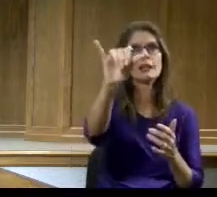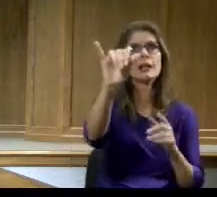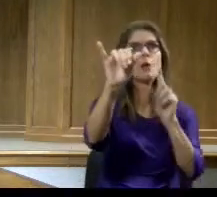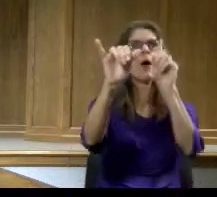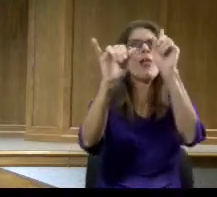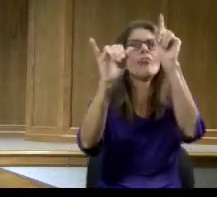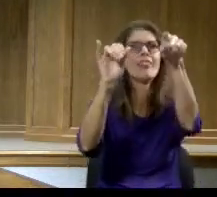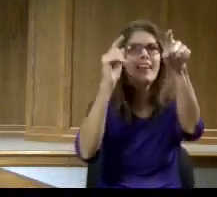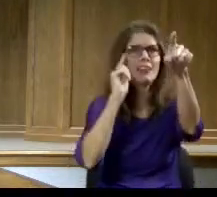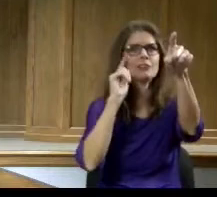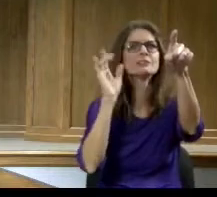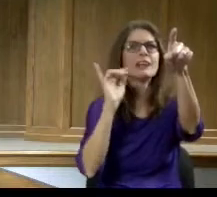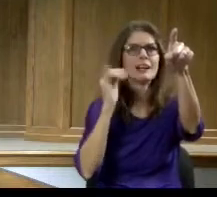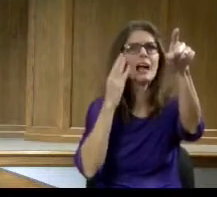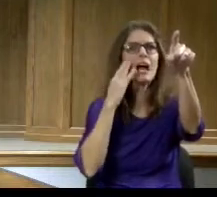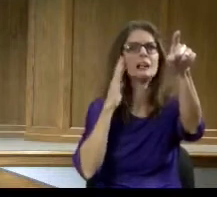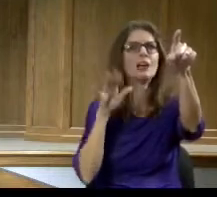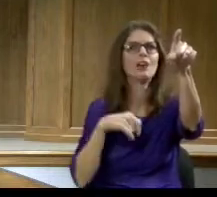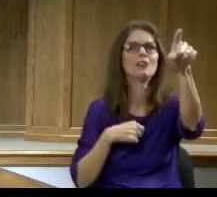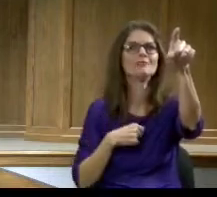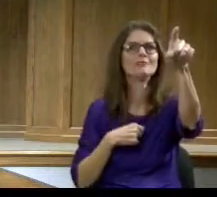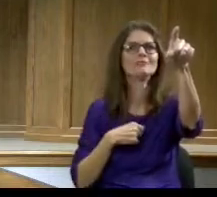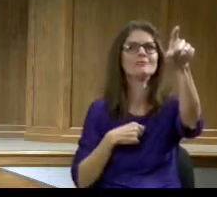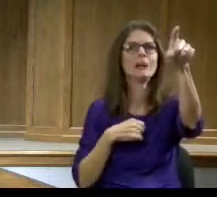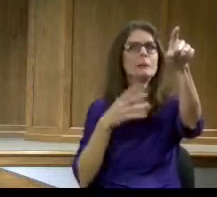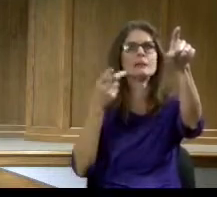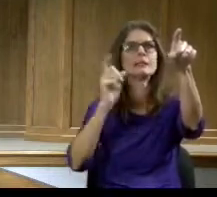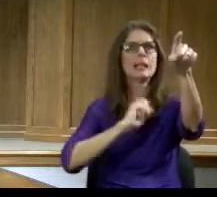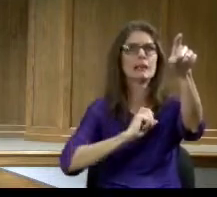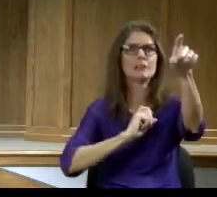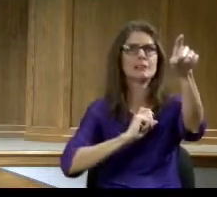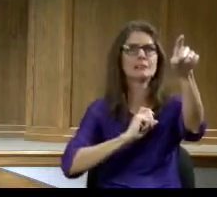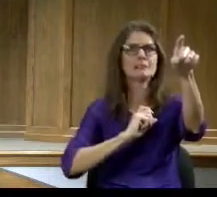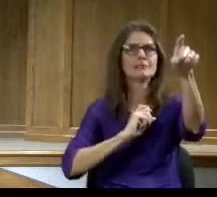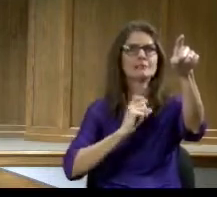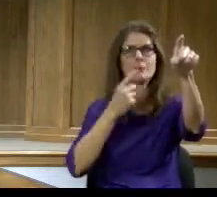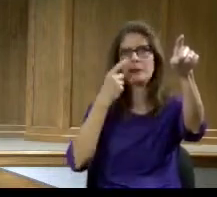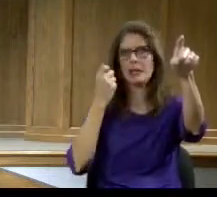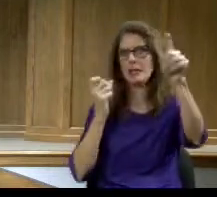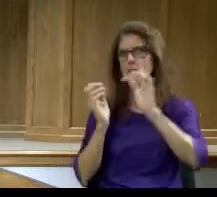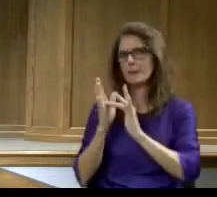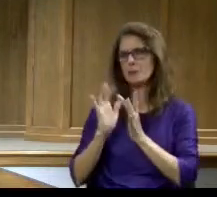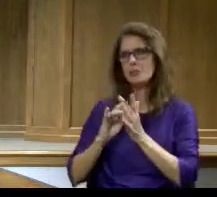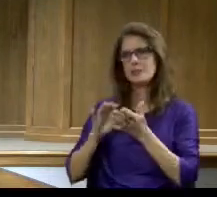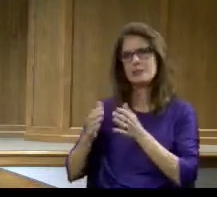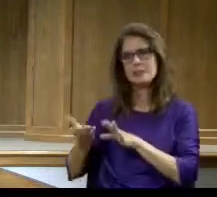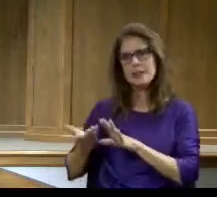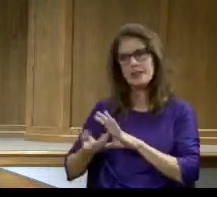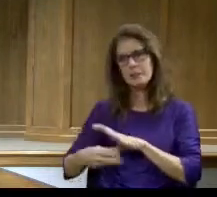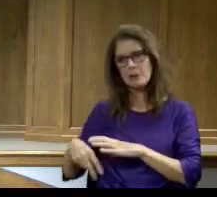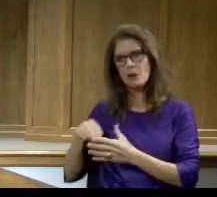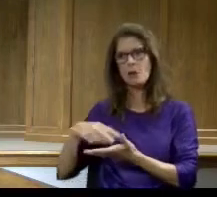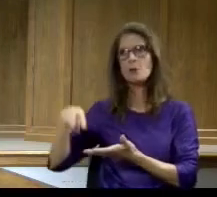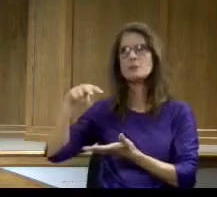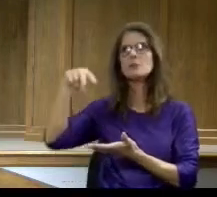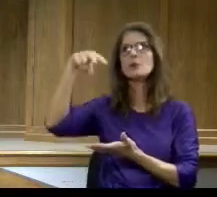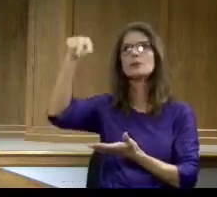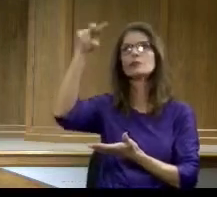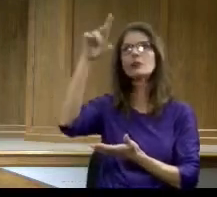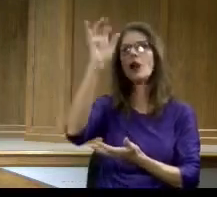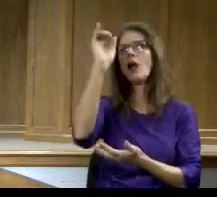of Jesus Christ, His death, burial, and resurrection, and ascension on high as